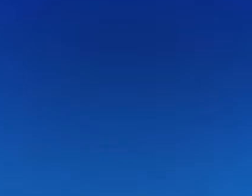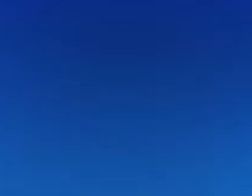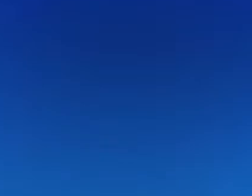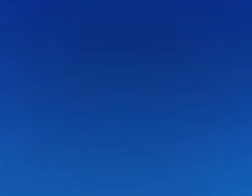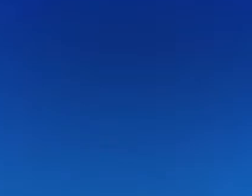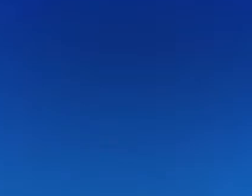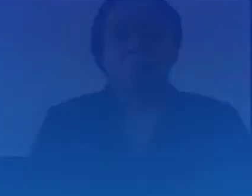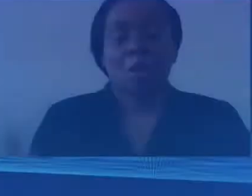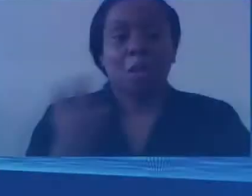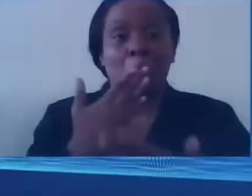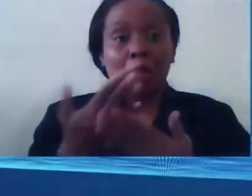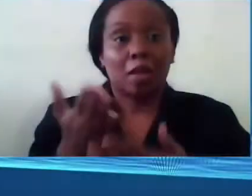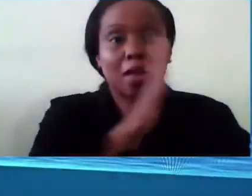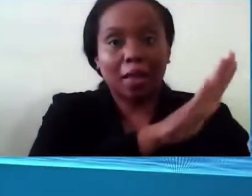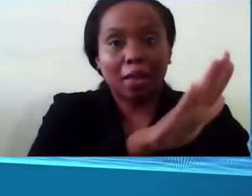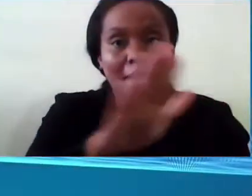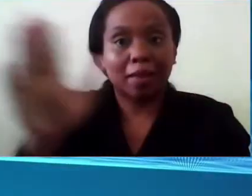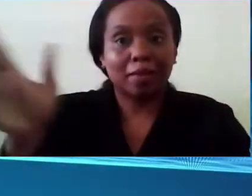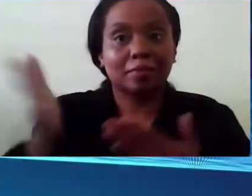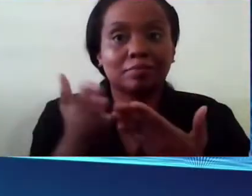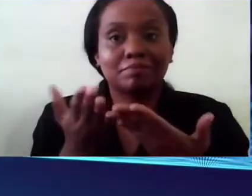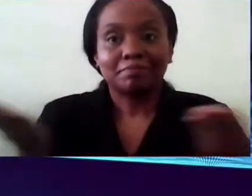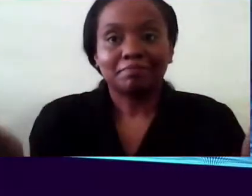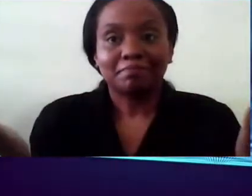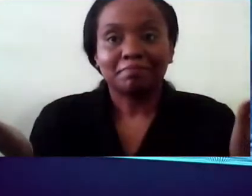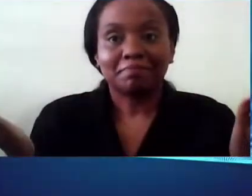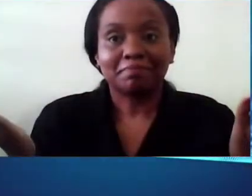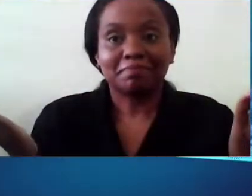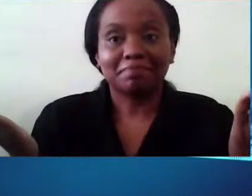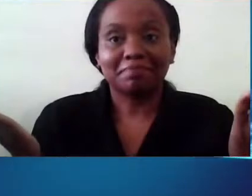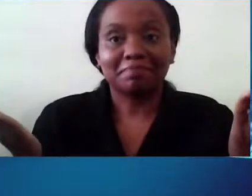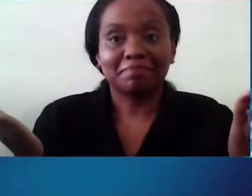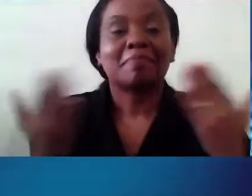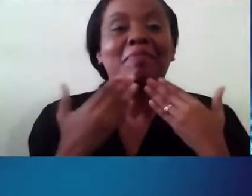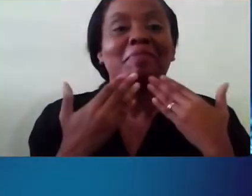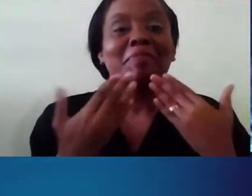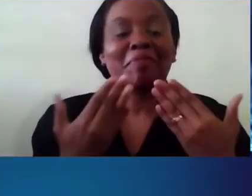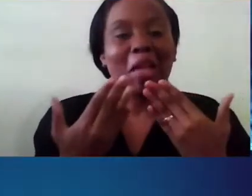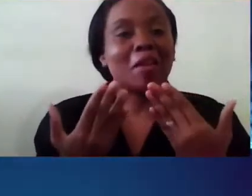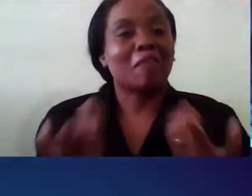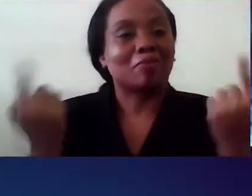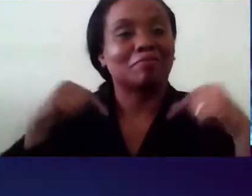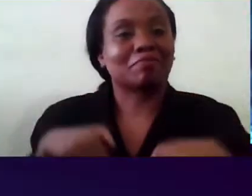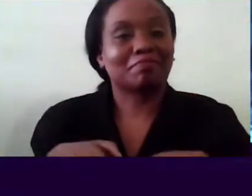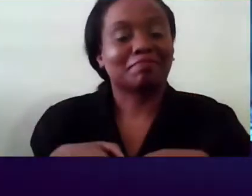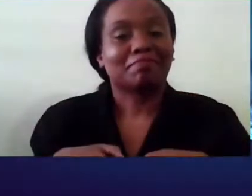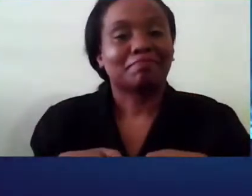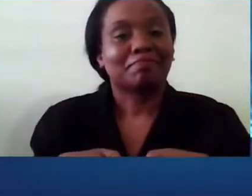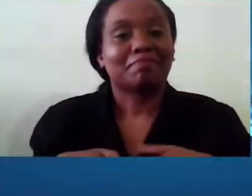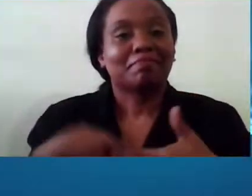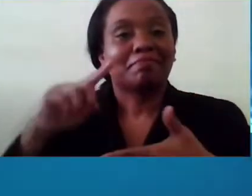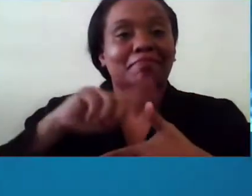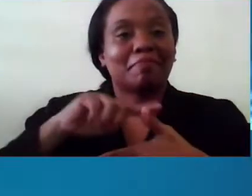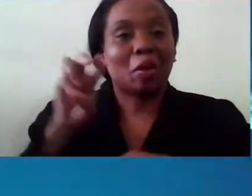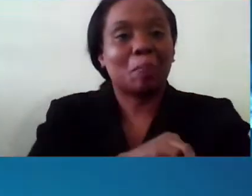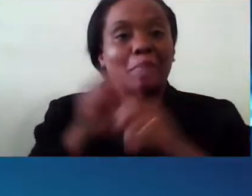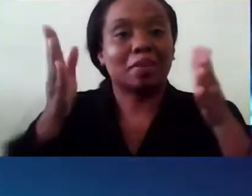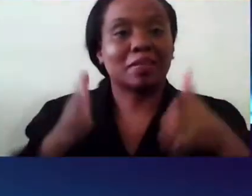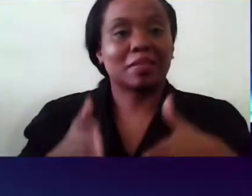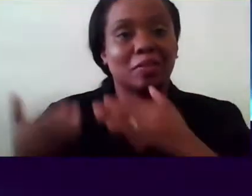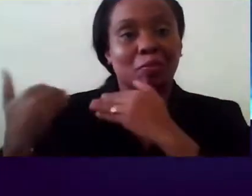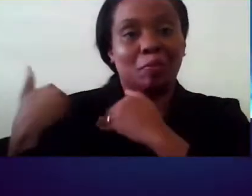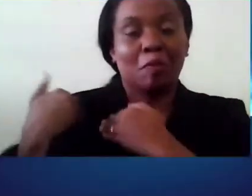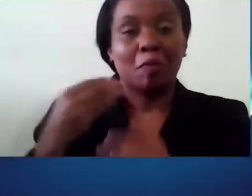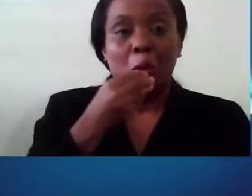Everyone, and thank you for joining for this virtual media briefing. We will be addressed by the Minister of Home Affairs, Information and